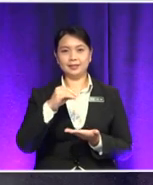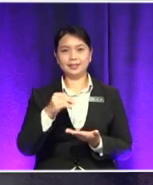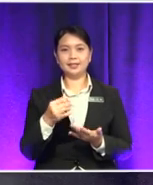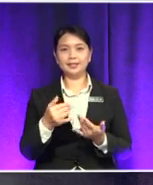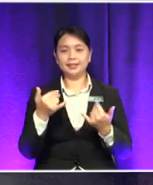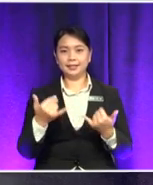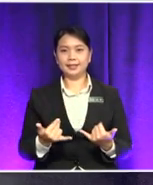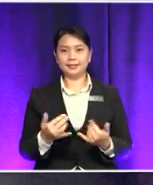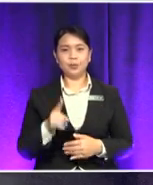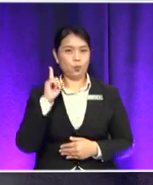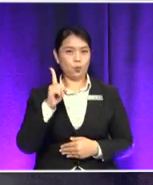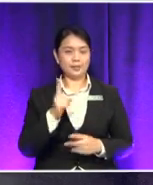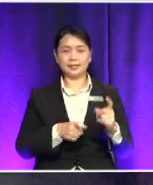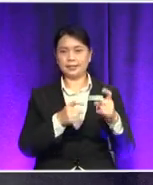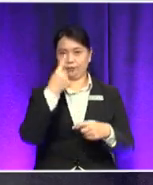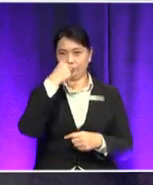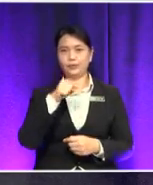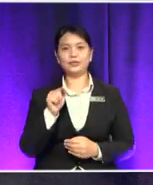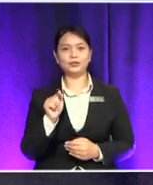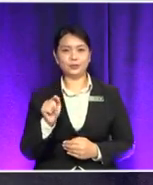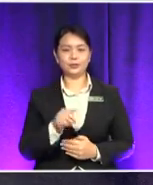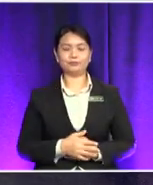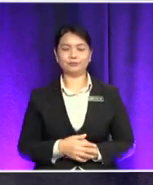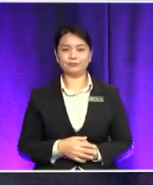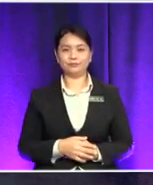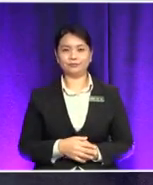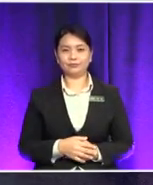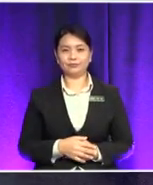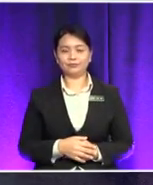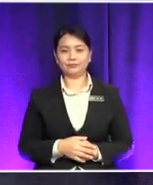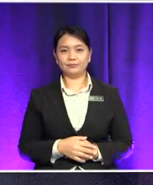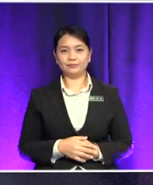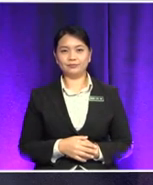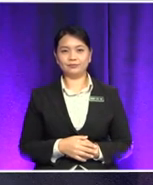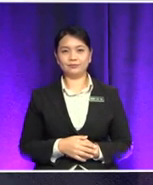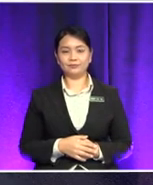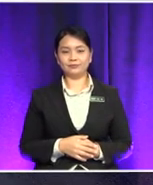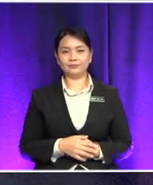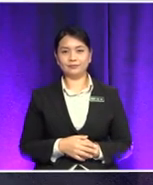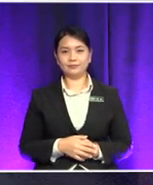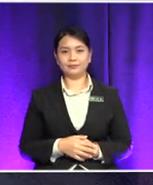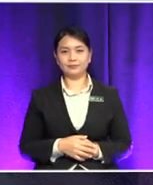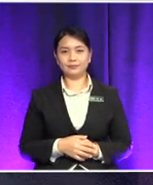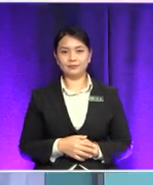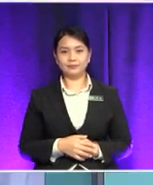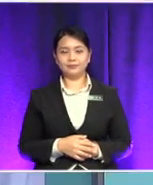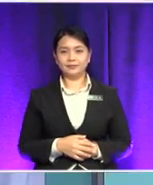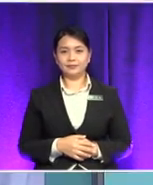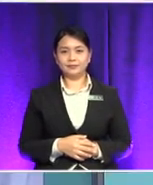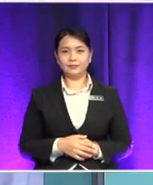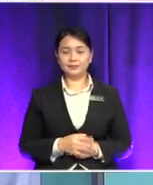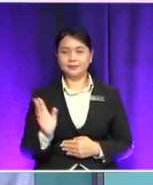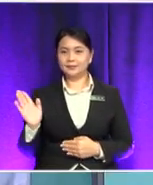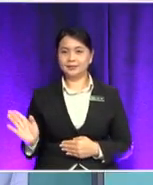candy for you, Shahira. Don't stop learning. Okay, so the next one. Okay, the next one